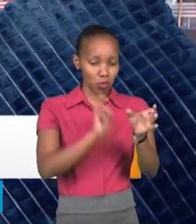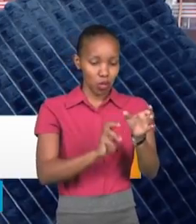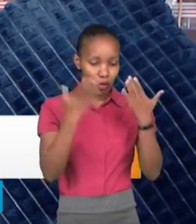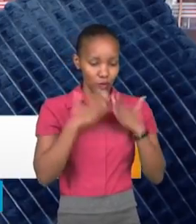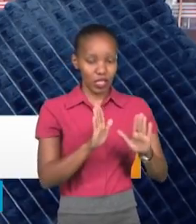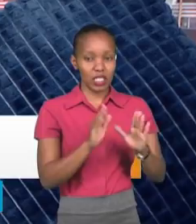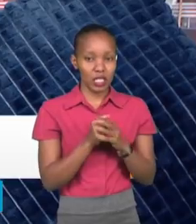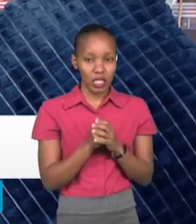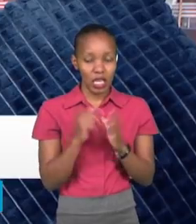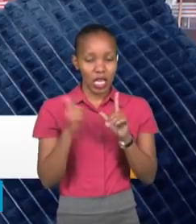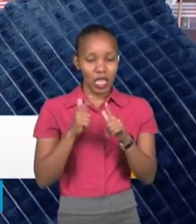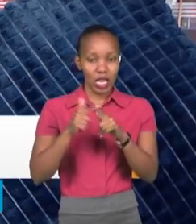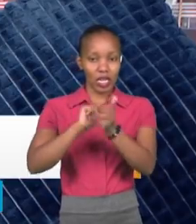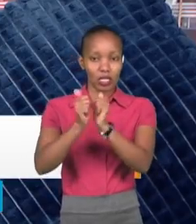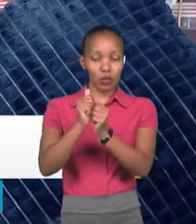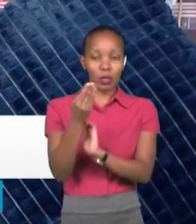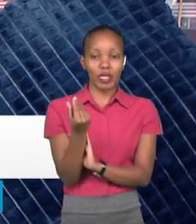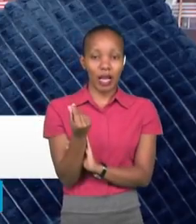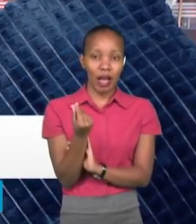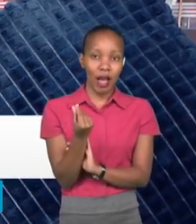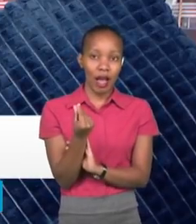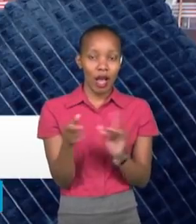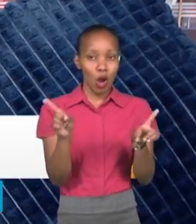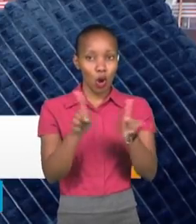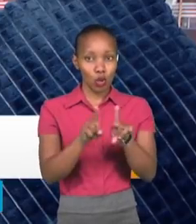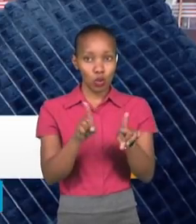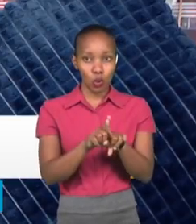actually. Yeah. Then SportPesa mm-hmm. Also